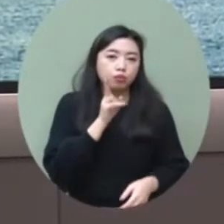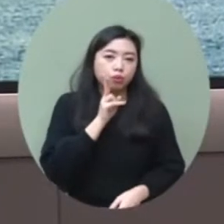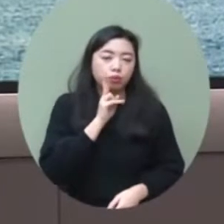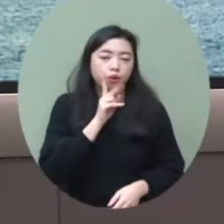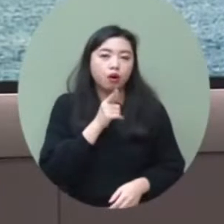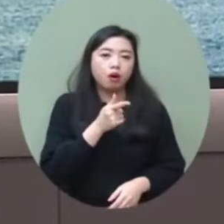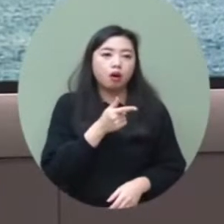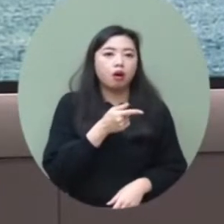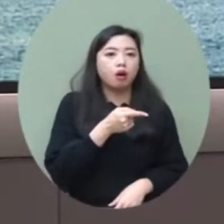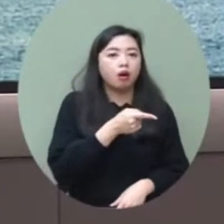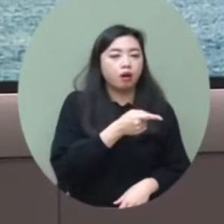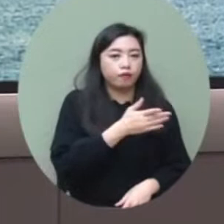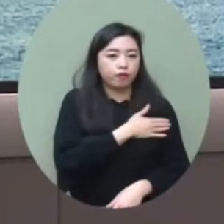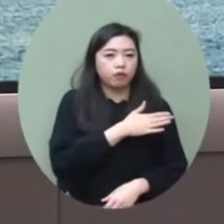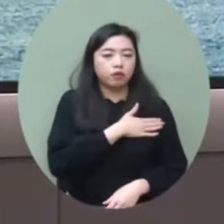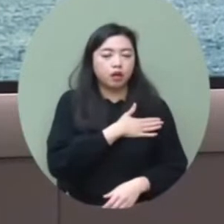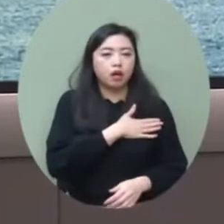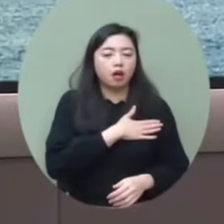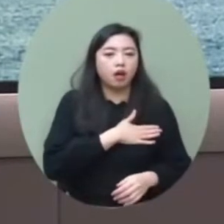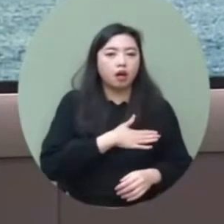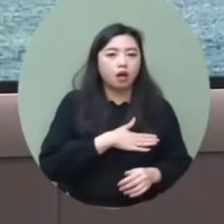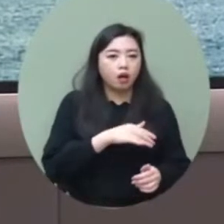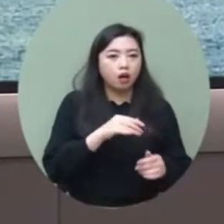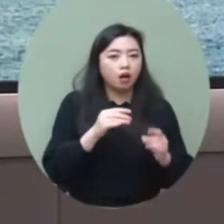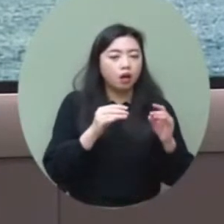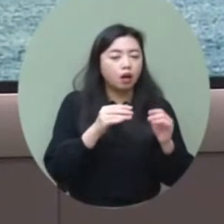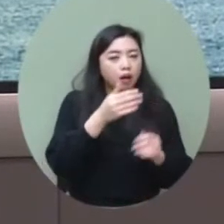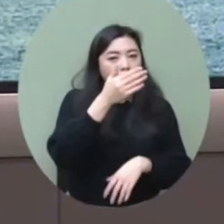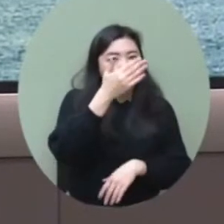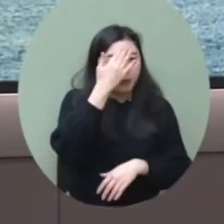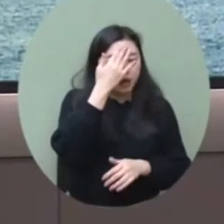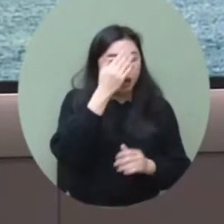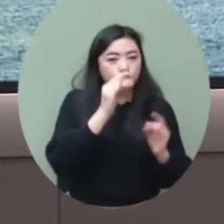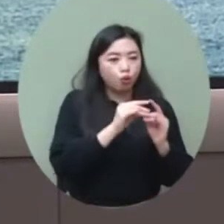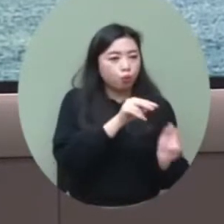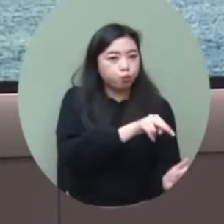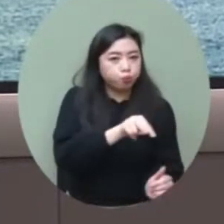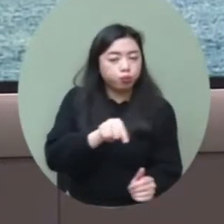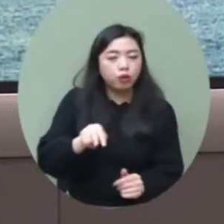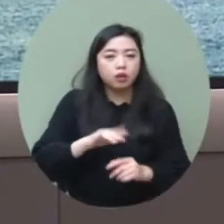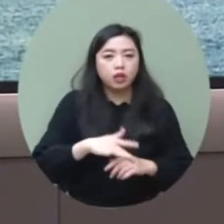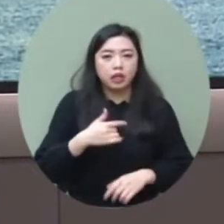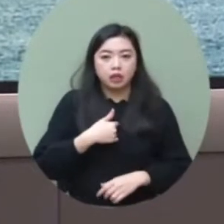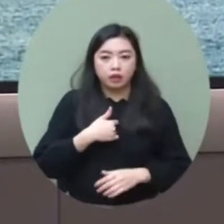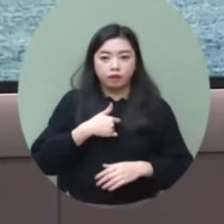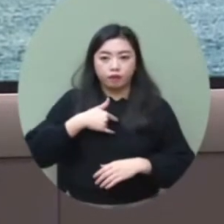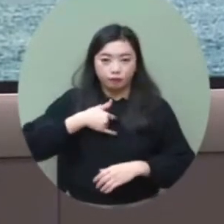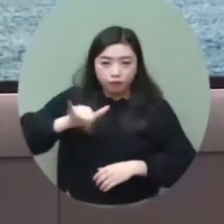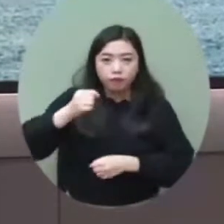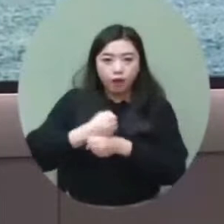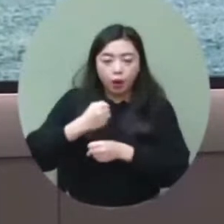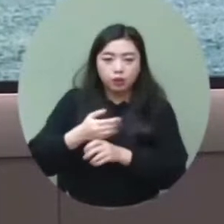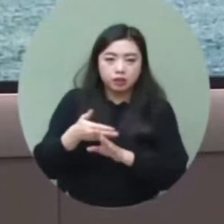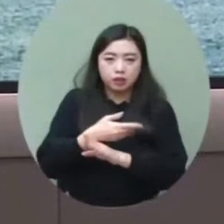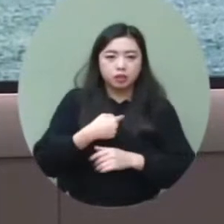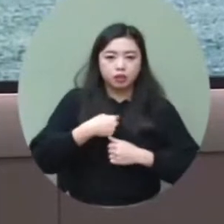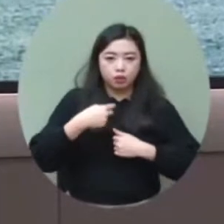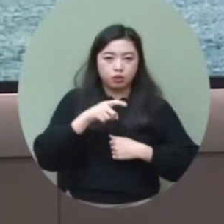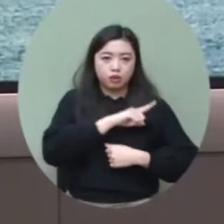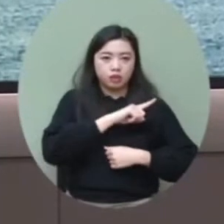rapid antigen test before going to the work in order to protect themselves as well as our